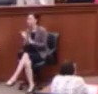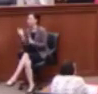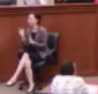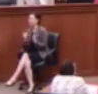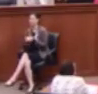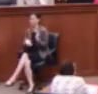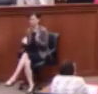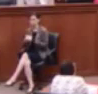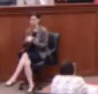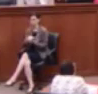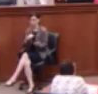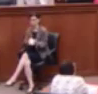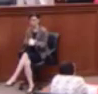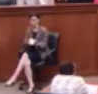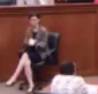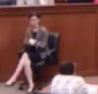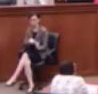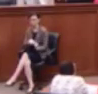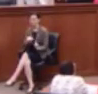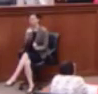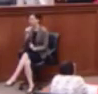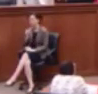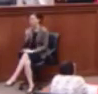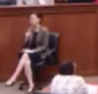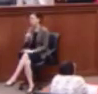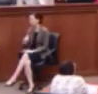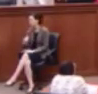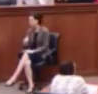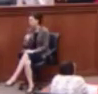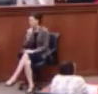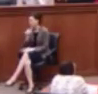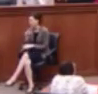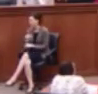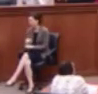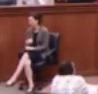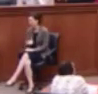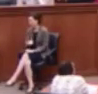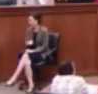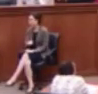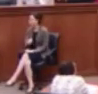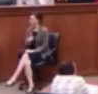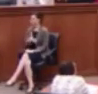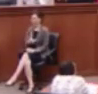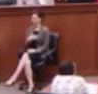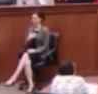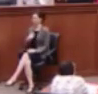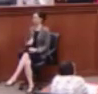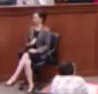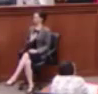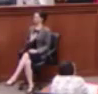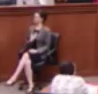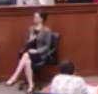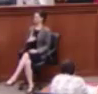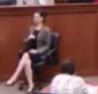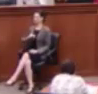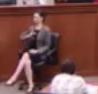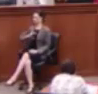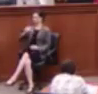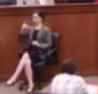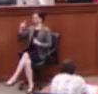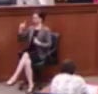because these are the students who were not the 4.0s, and this gives them some validation, some